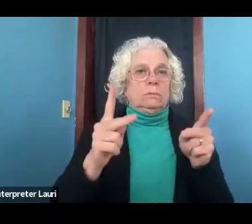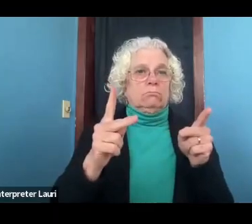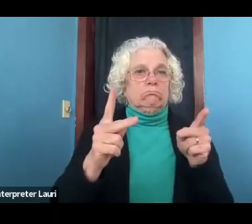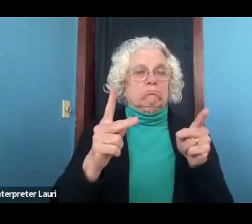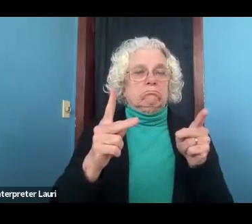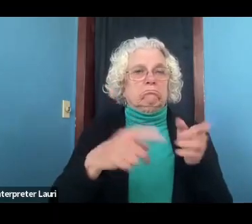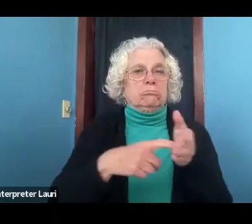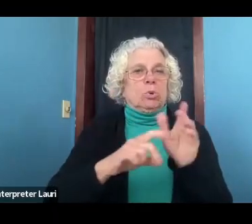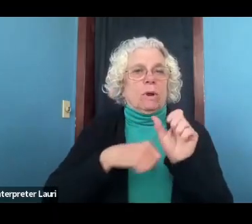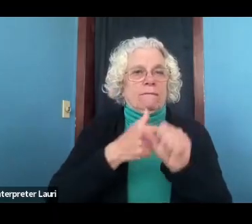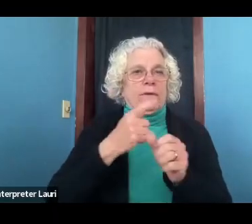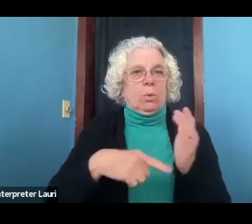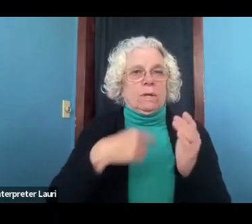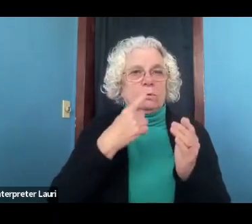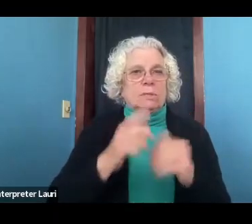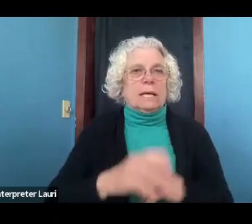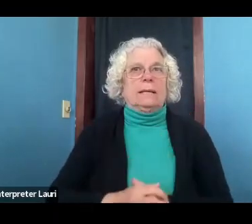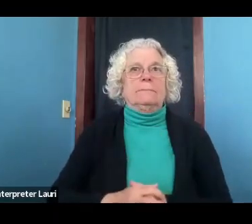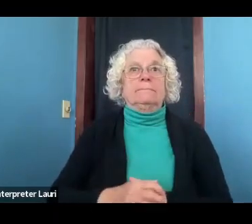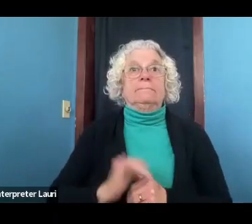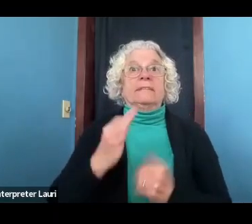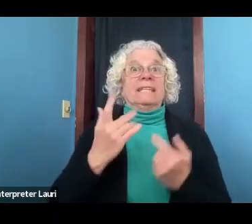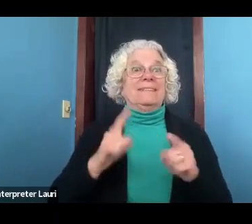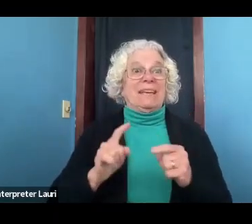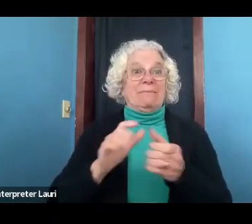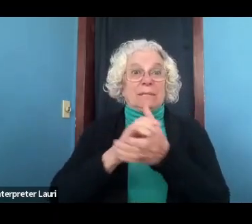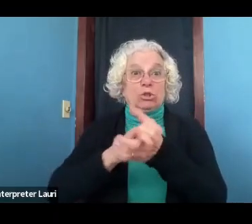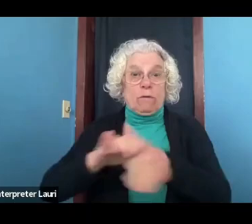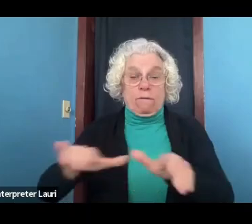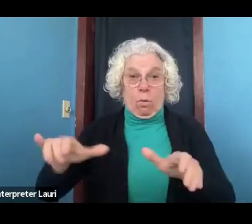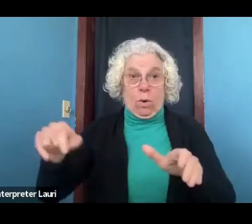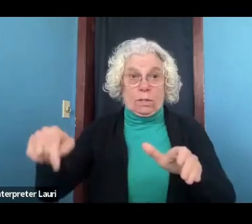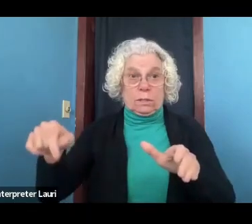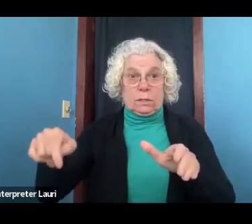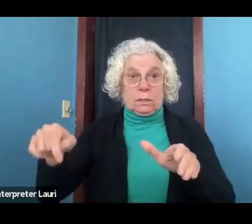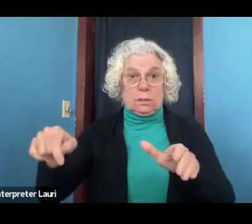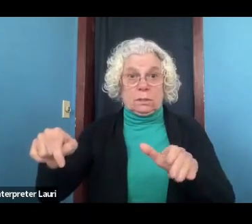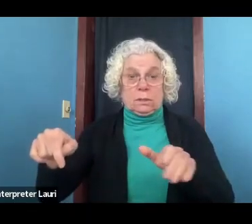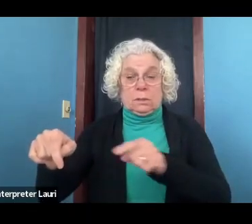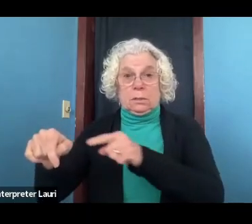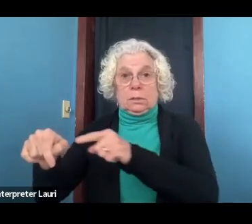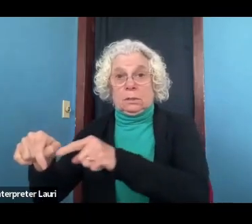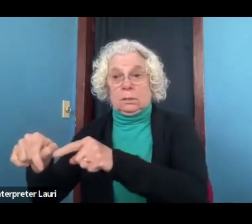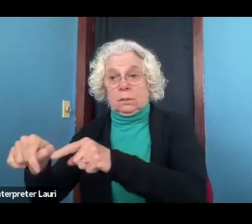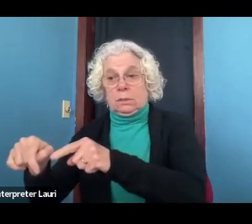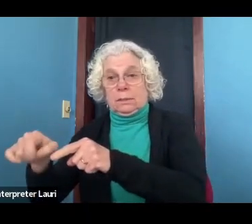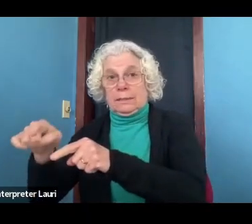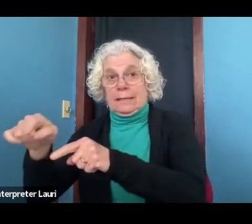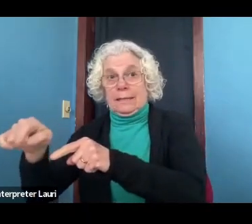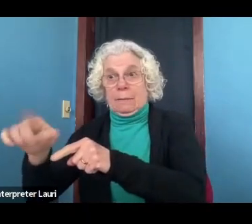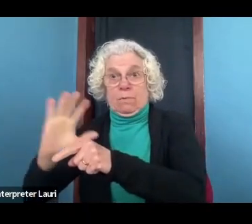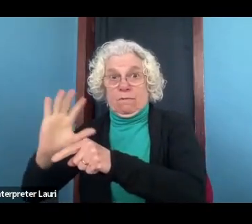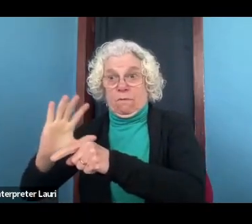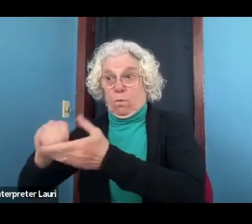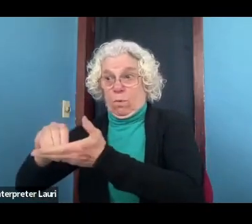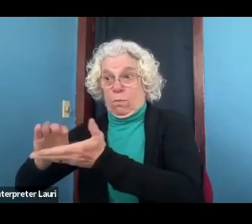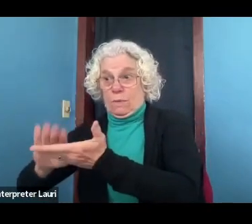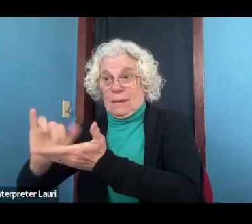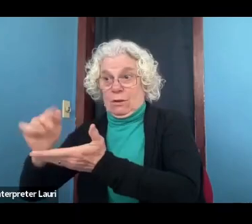instruction. If you get divorced, it's automatically revoked as to your spouse, if your spouse is your